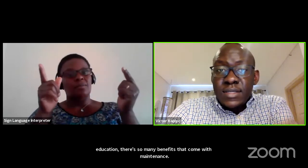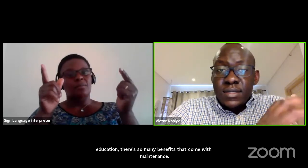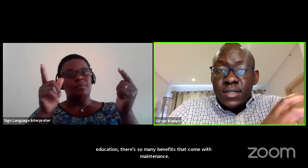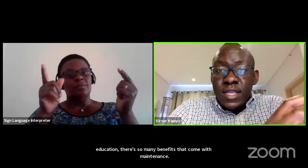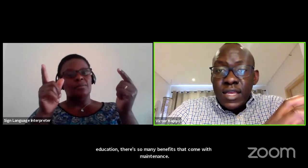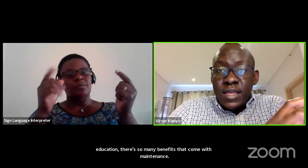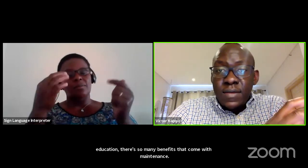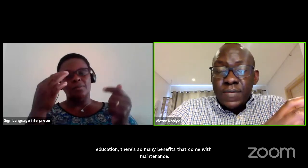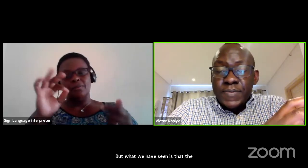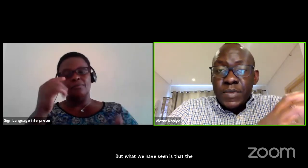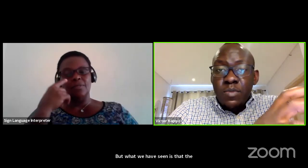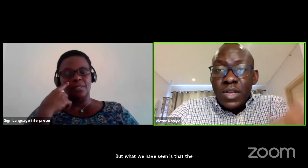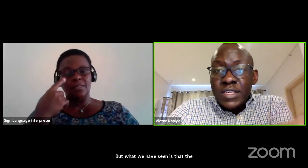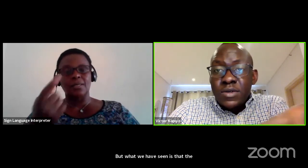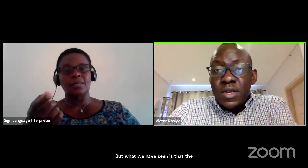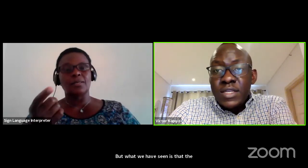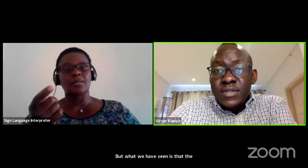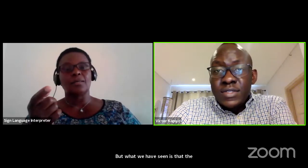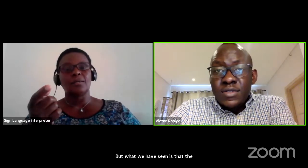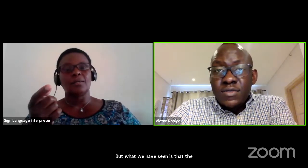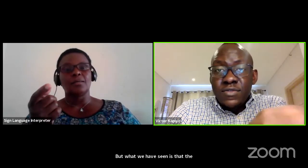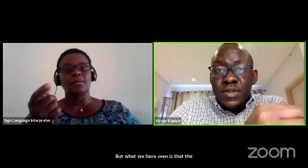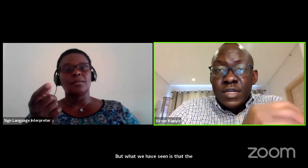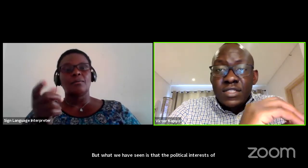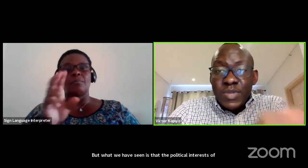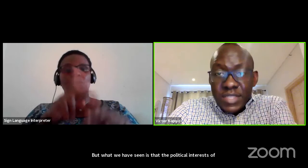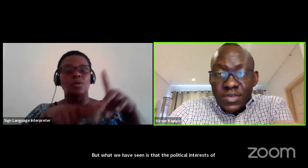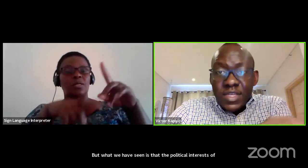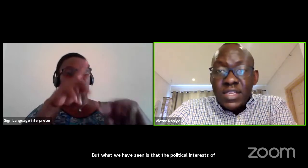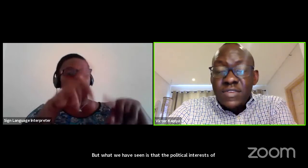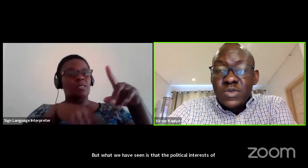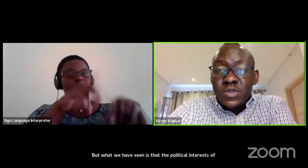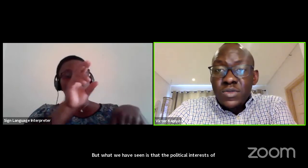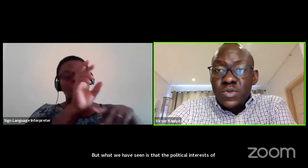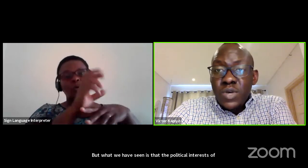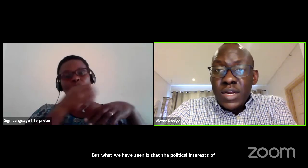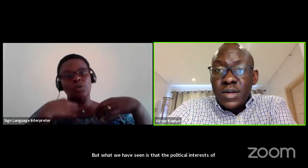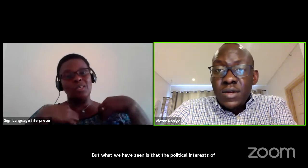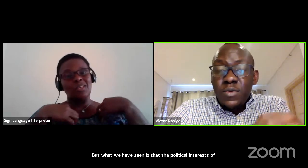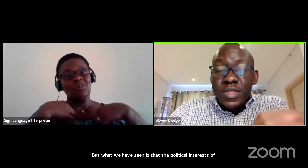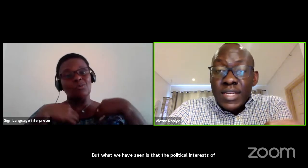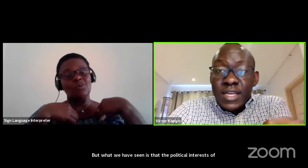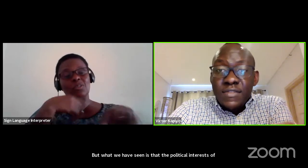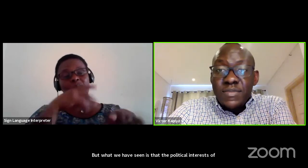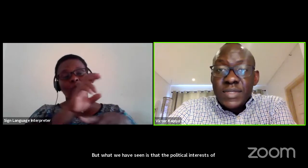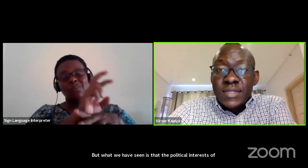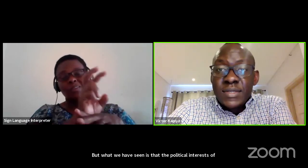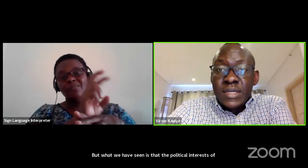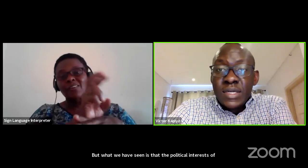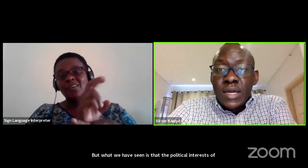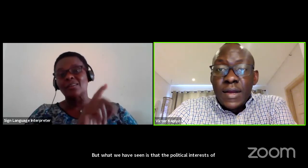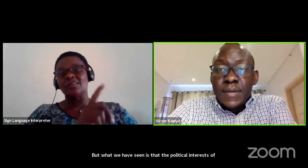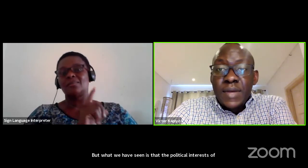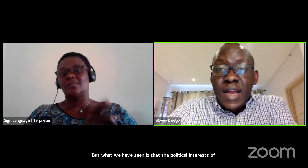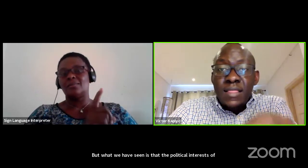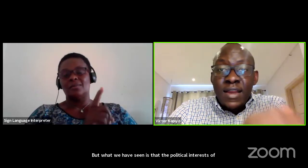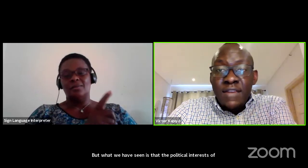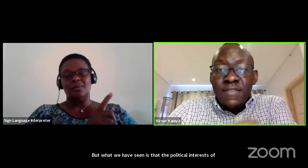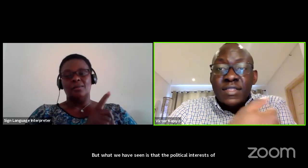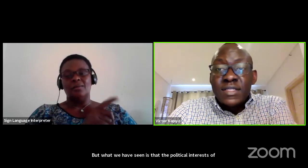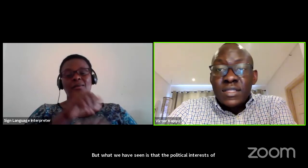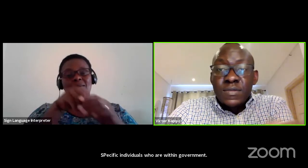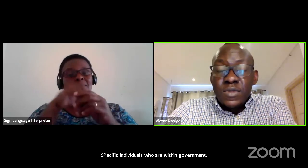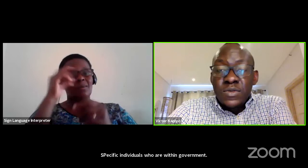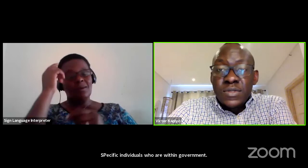is that the political interests of specific individuals who are within government, they